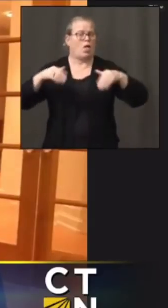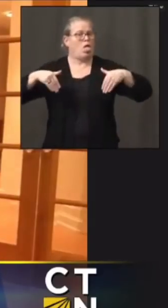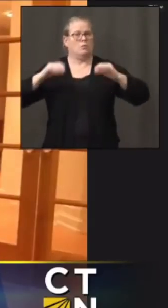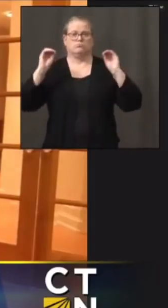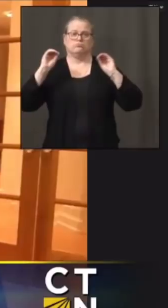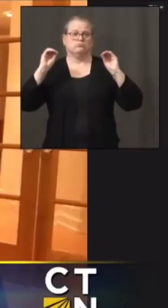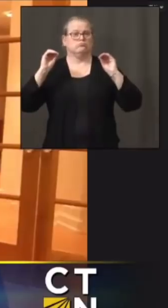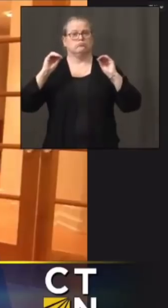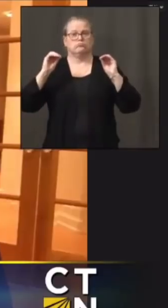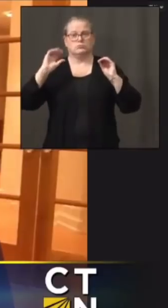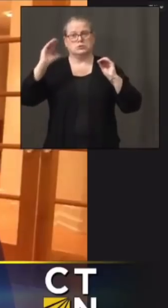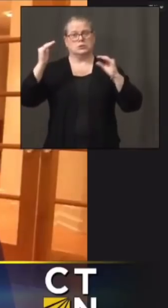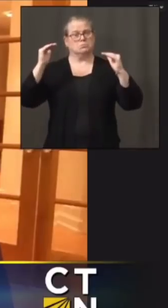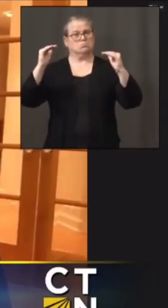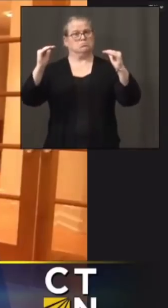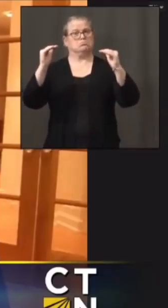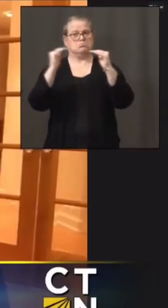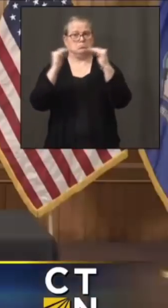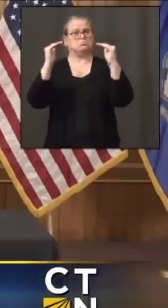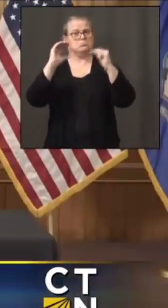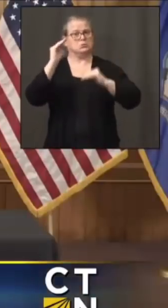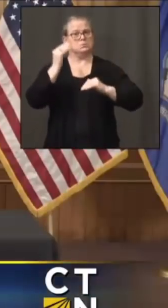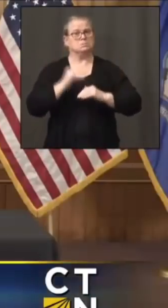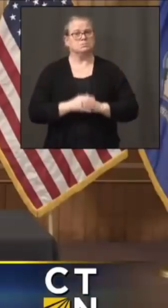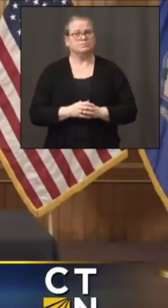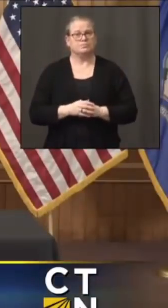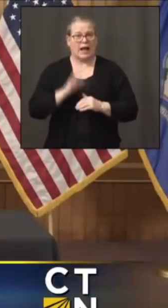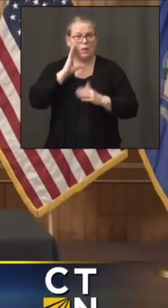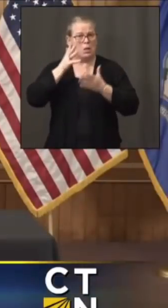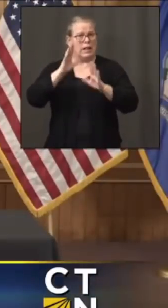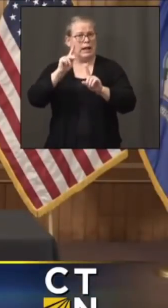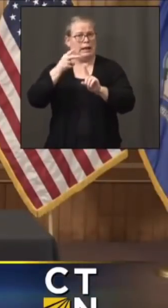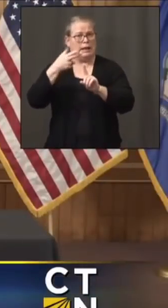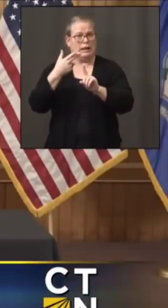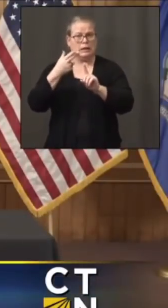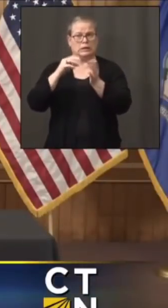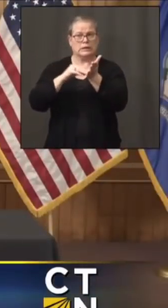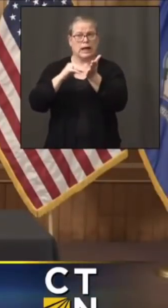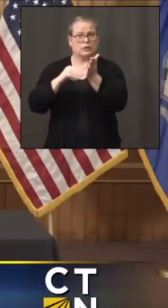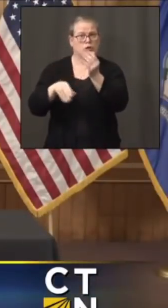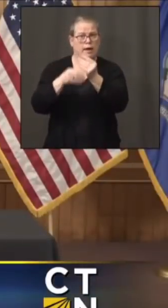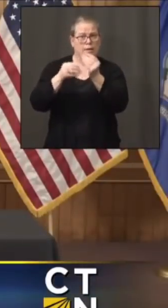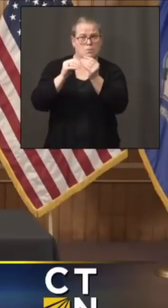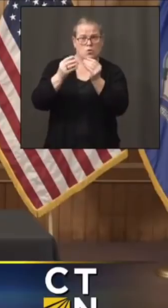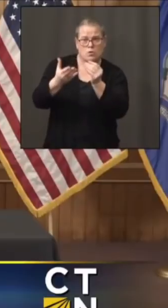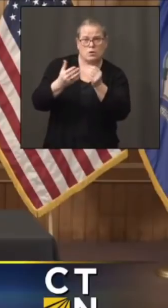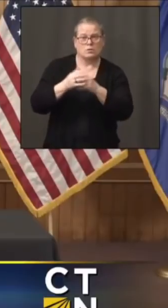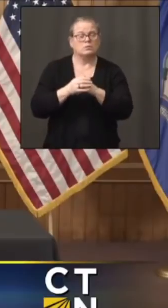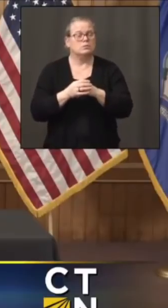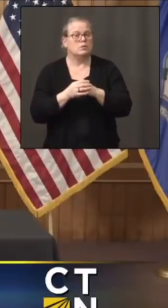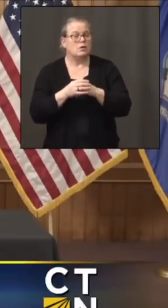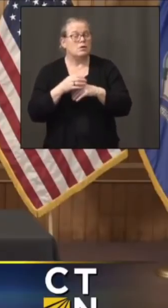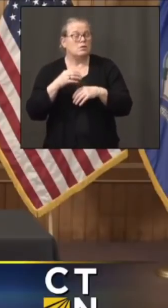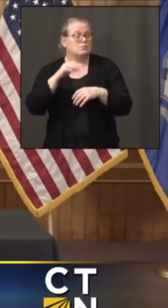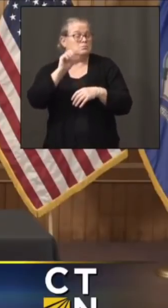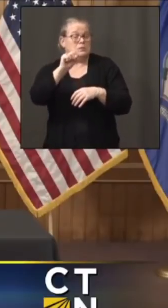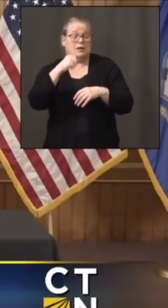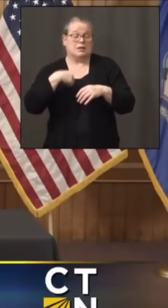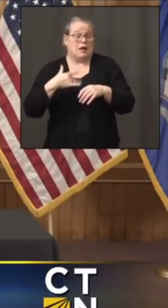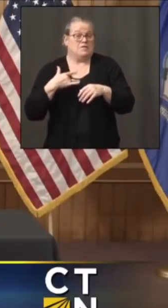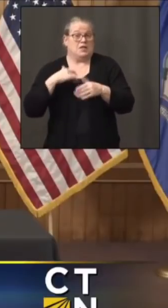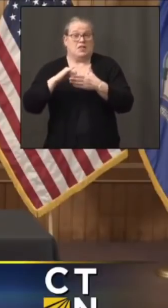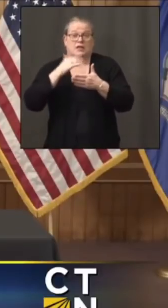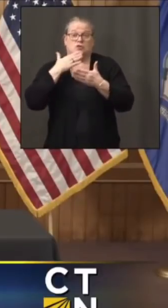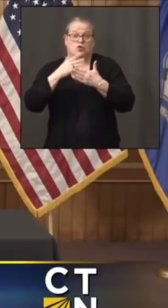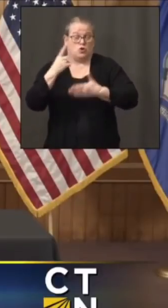comment further on that. Yeah, so I agree. I think that's a very, very good question, and logistically, that's there's much